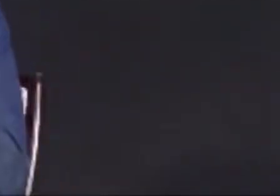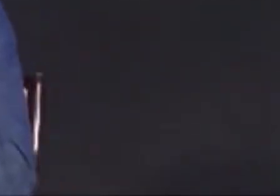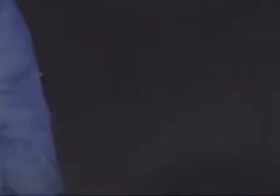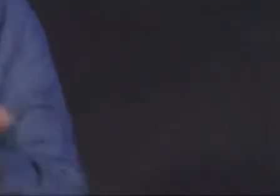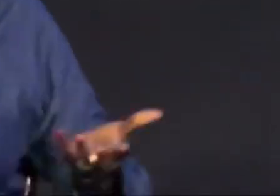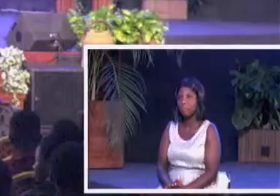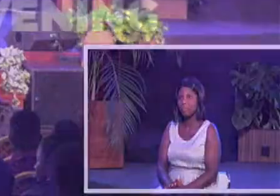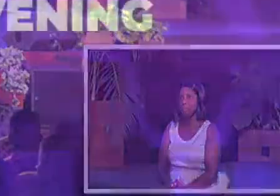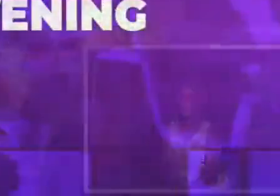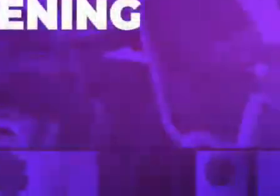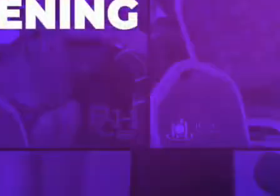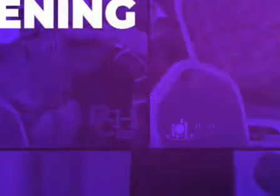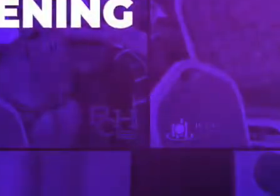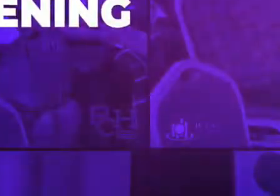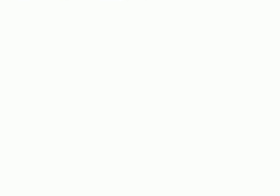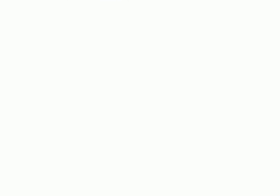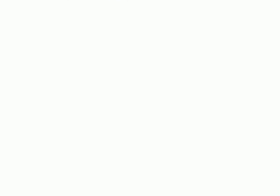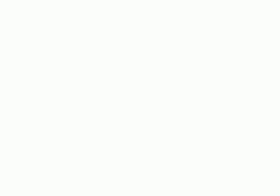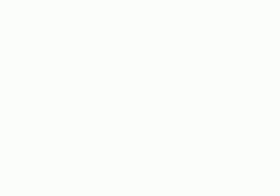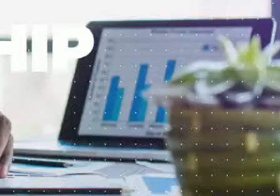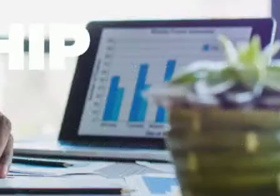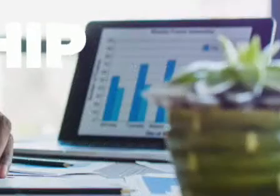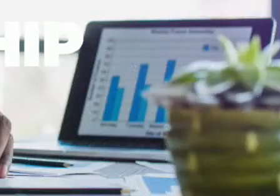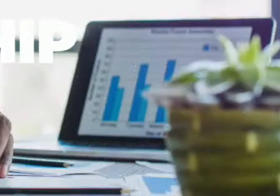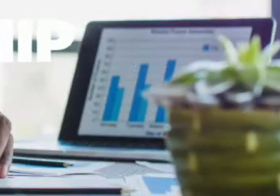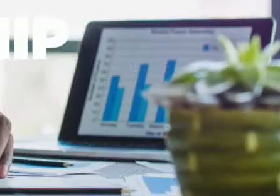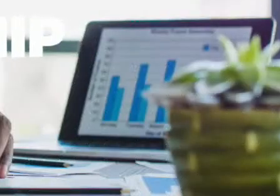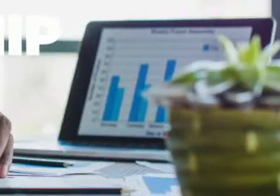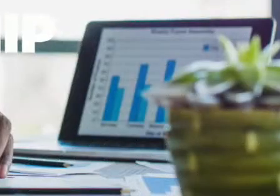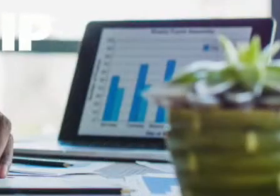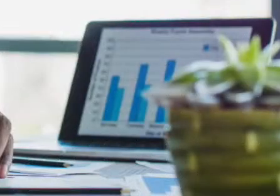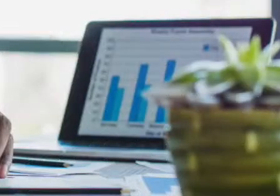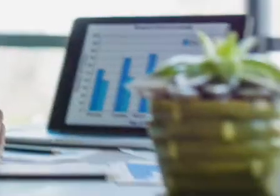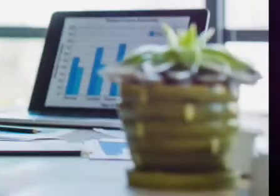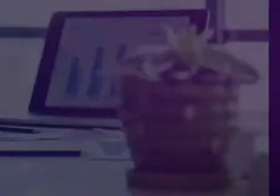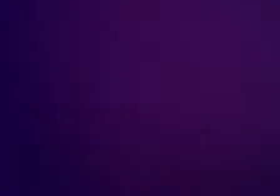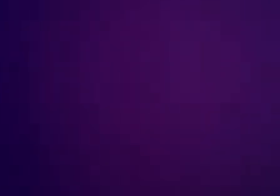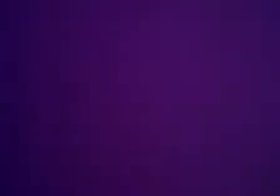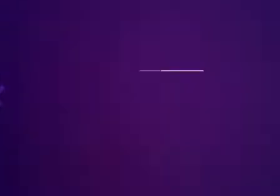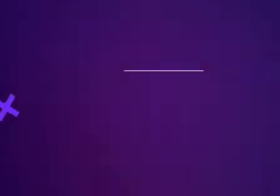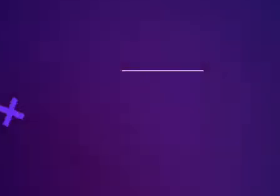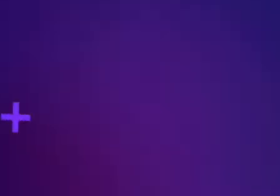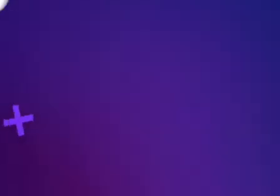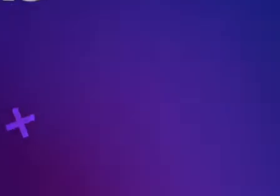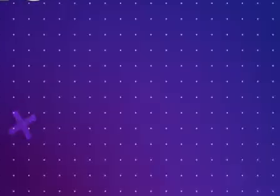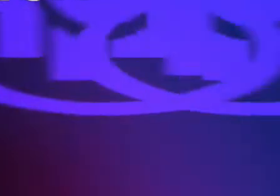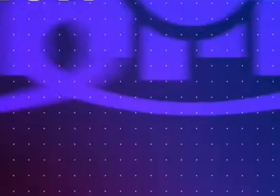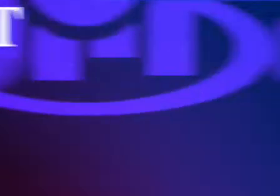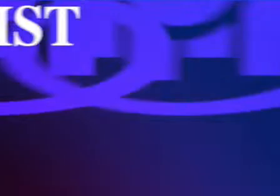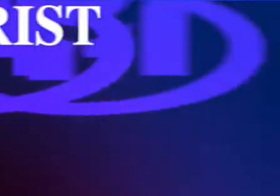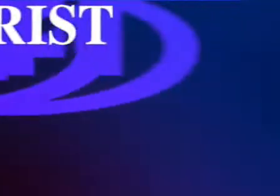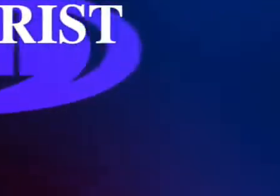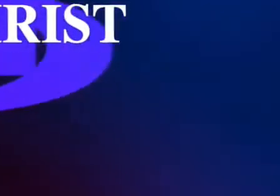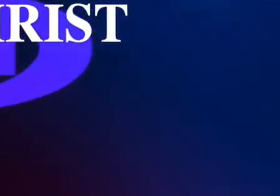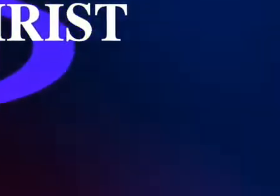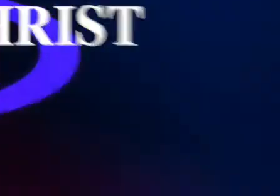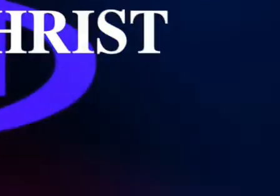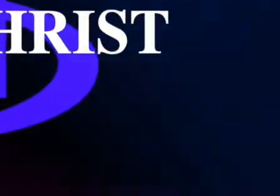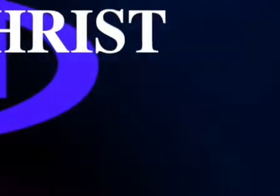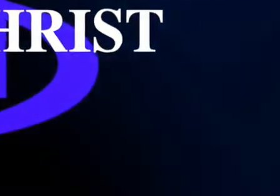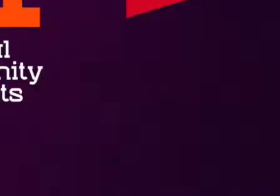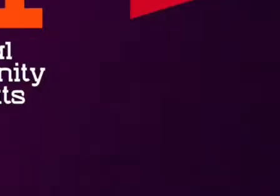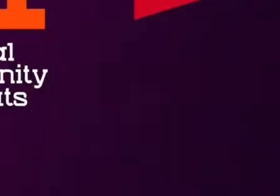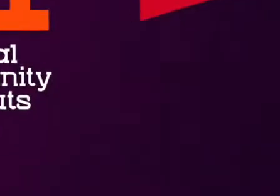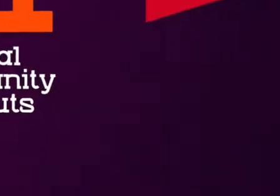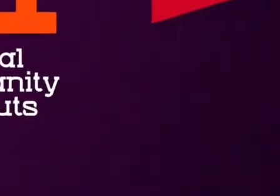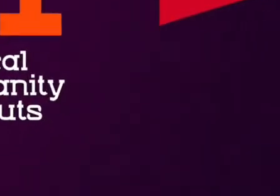and make your high-level networking, learning, and fellowship. It's about raising leaders and shaping vision to influence society